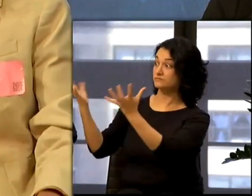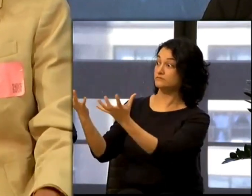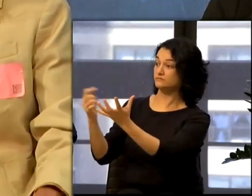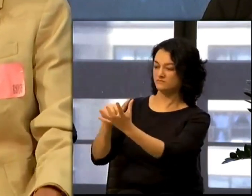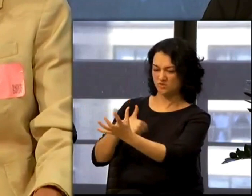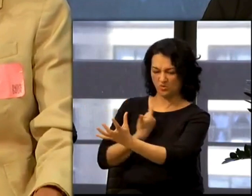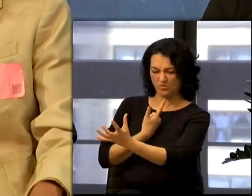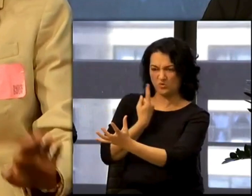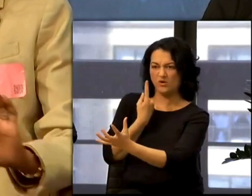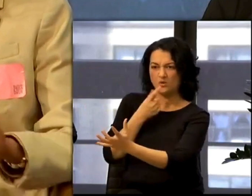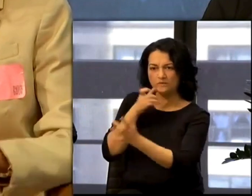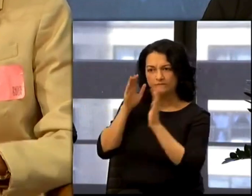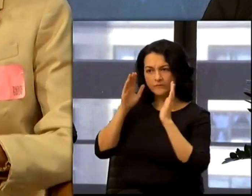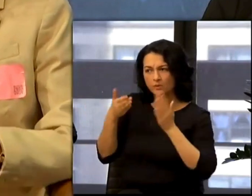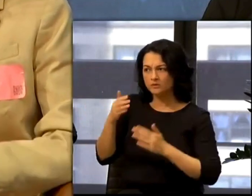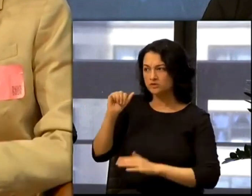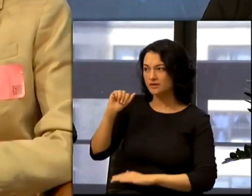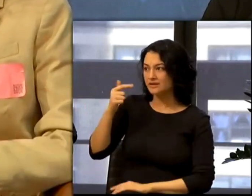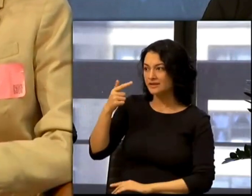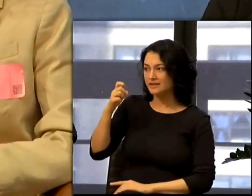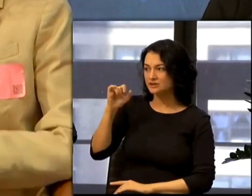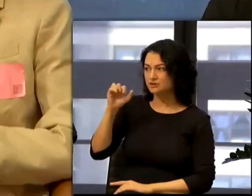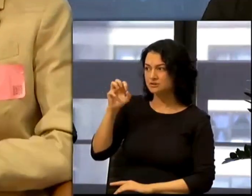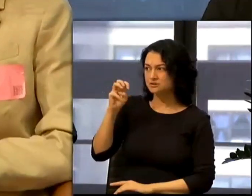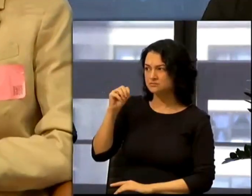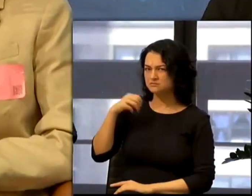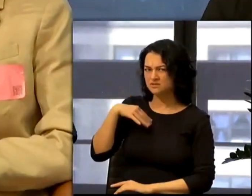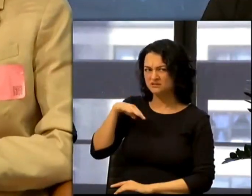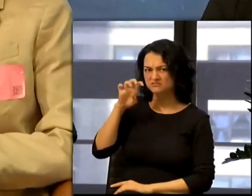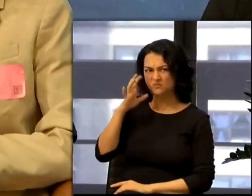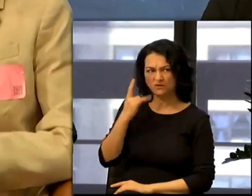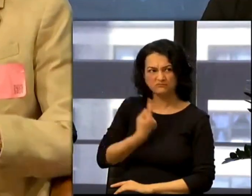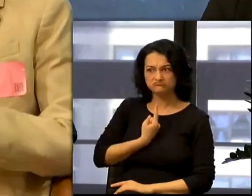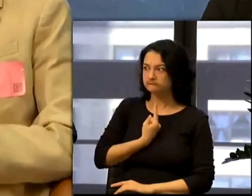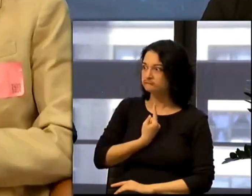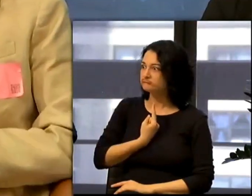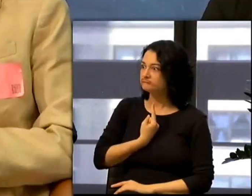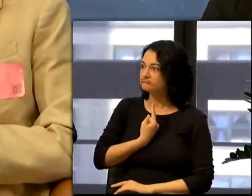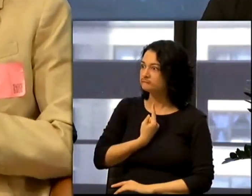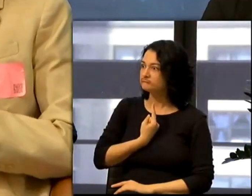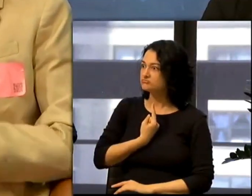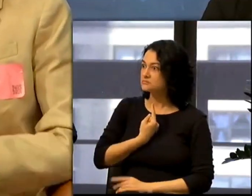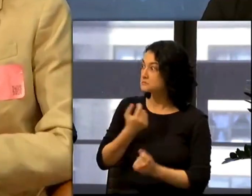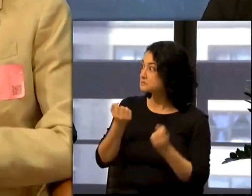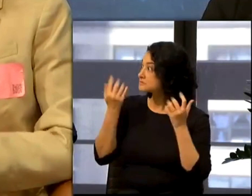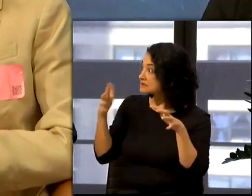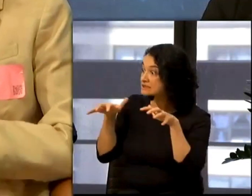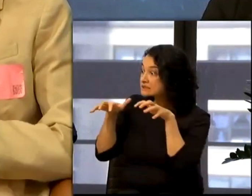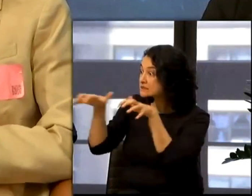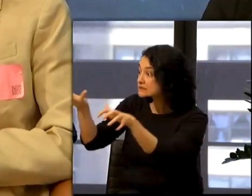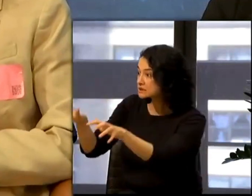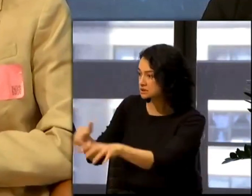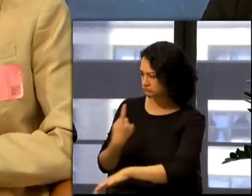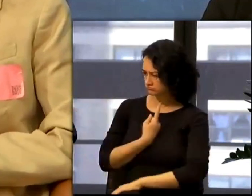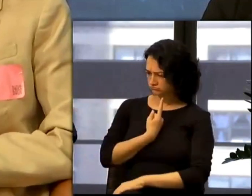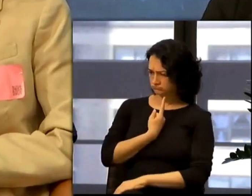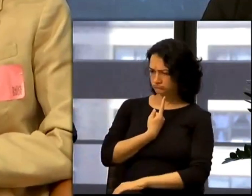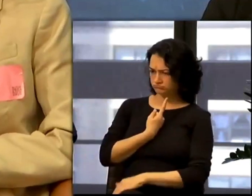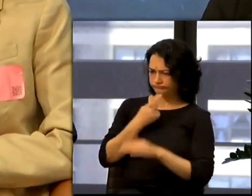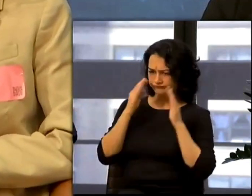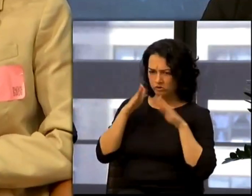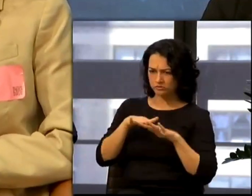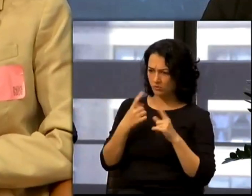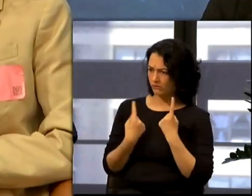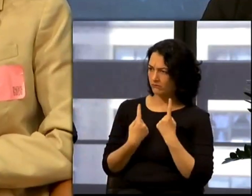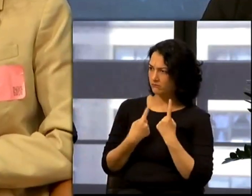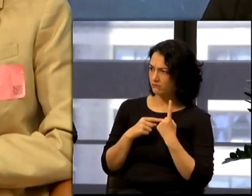aging spaces, we're often the only aging advocacy group. And when we're in aging spaces, there's not as much of a focus on the disability